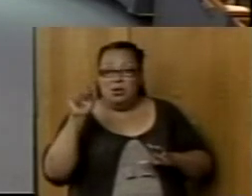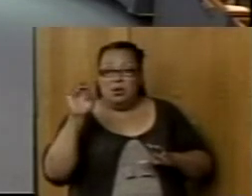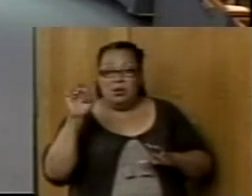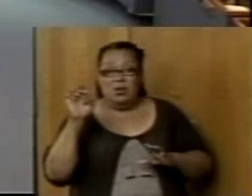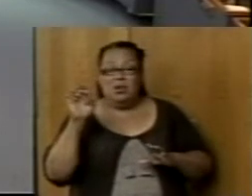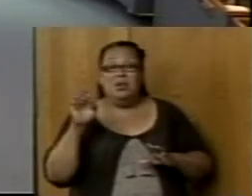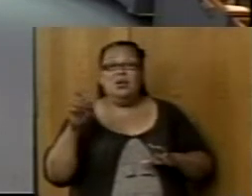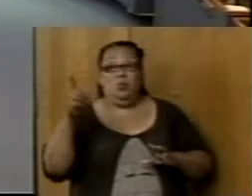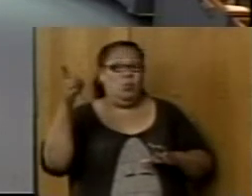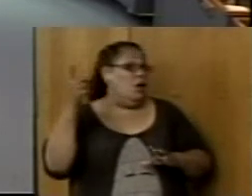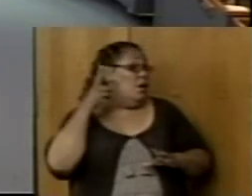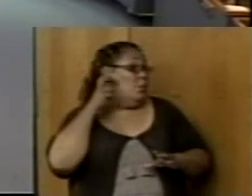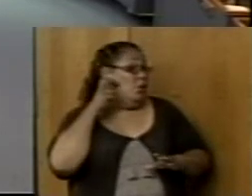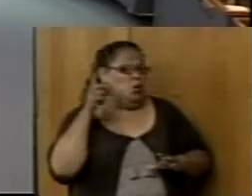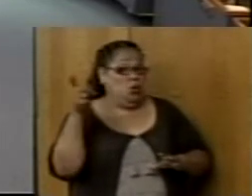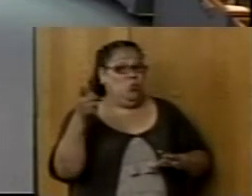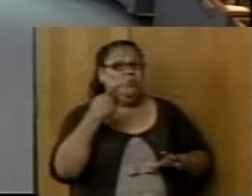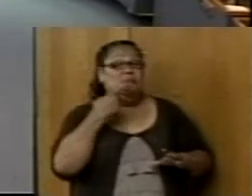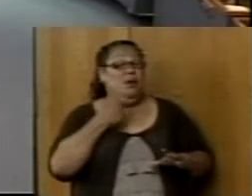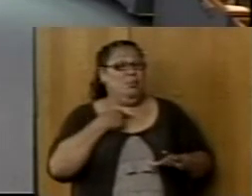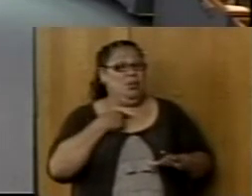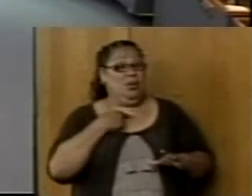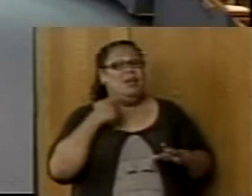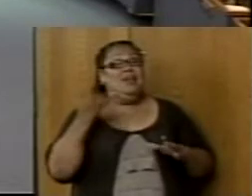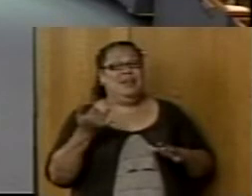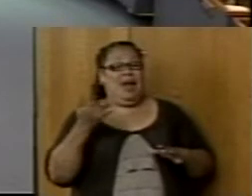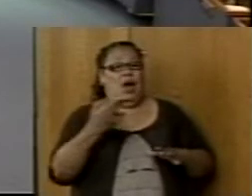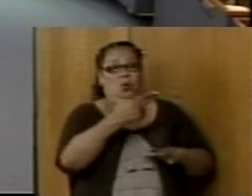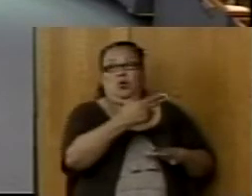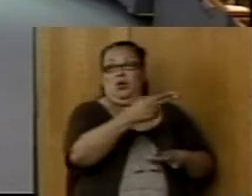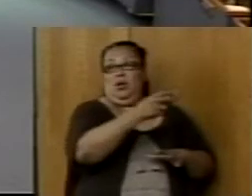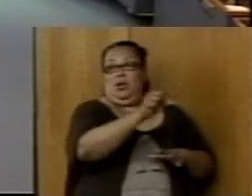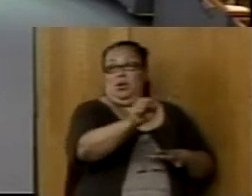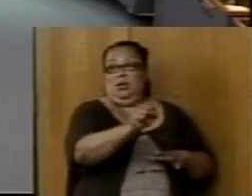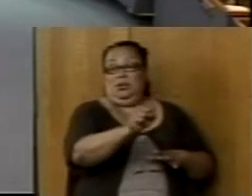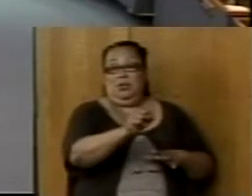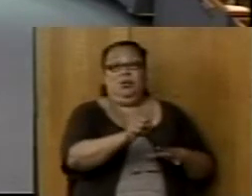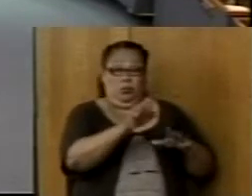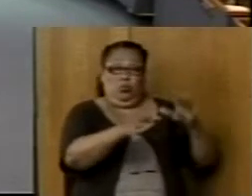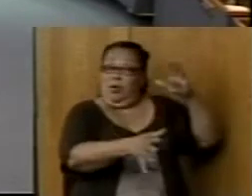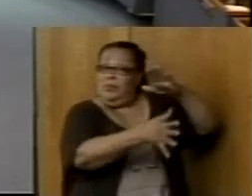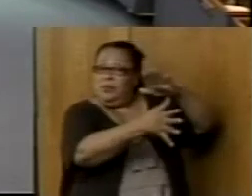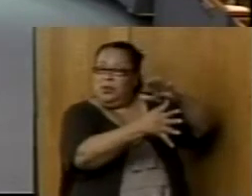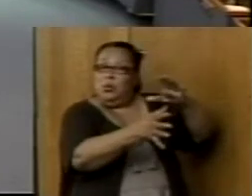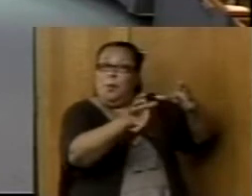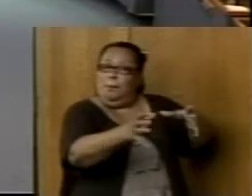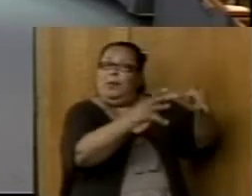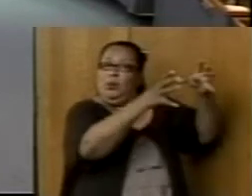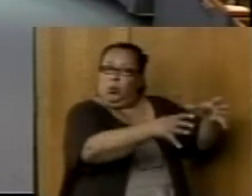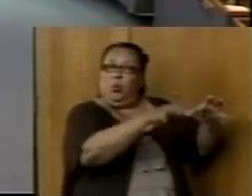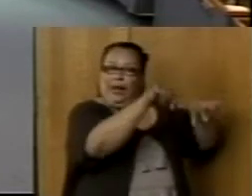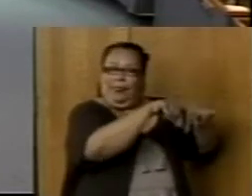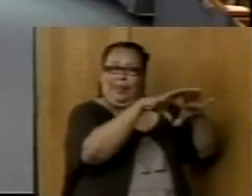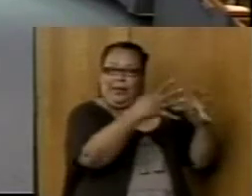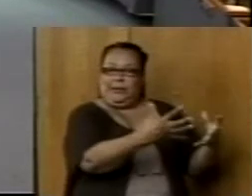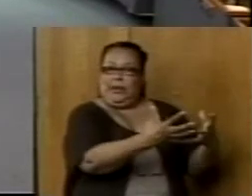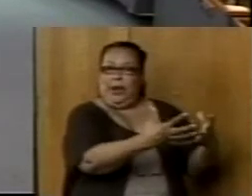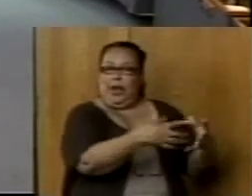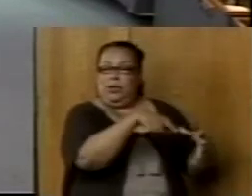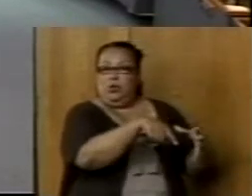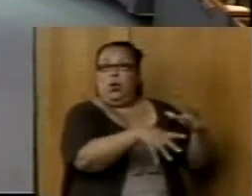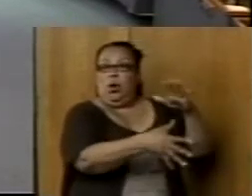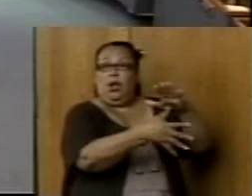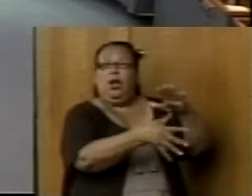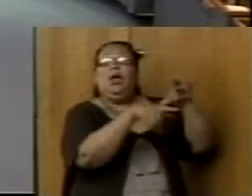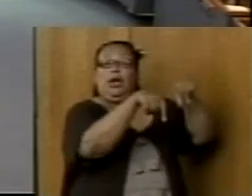what I'm hearing you tell me is you're going to get him and say, okay, now you're in the Hannah route. You have seniority, but I'm putting you in the Hannah cluster. Your